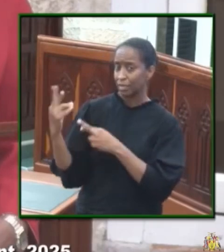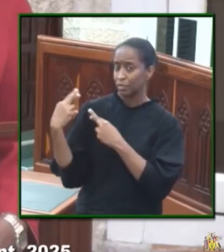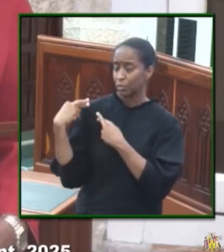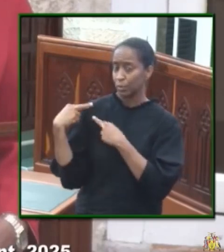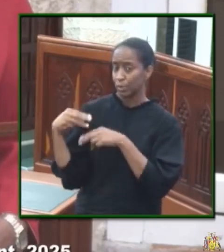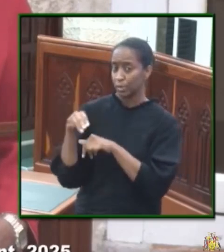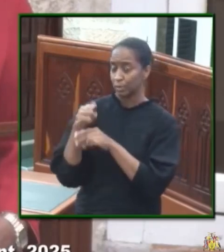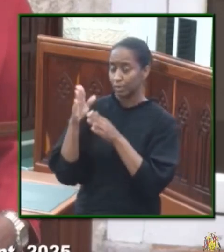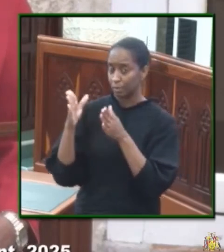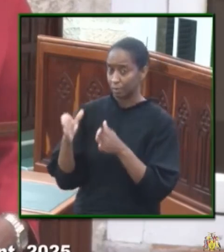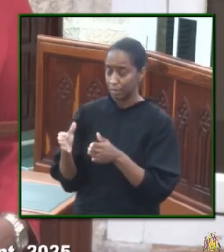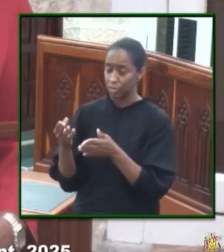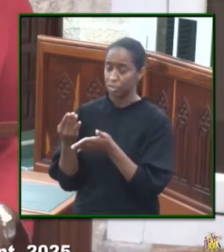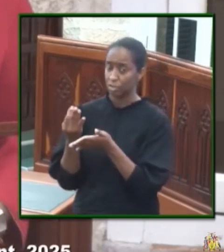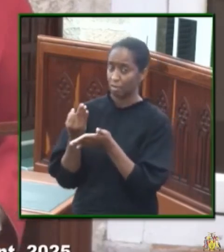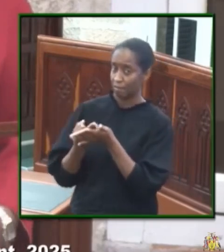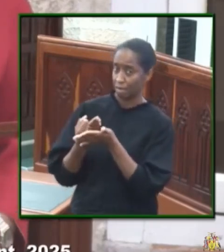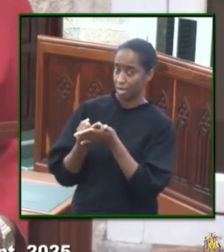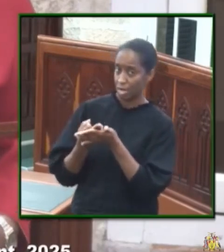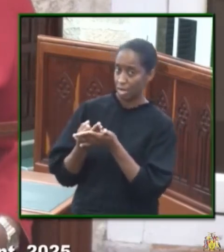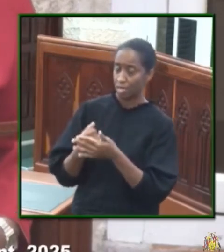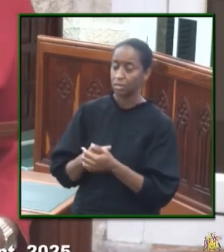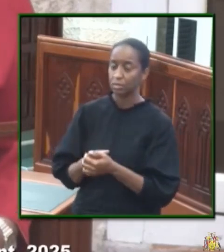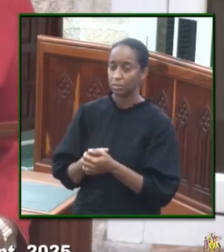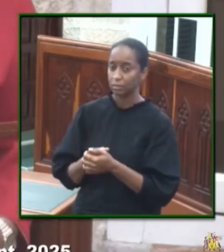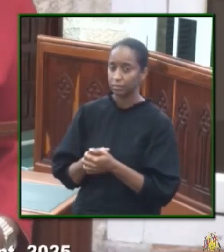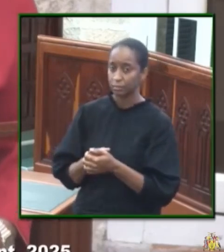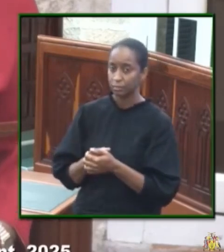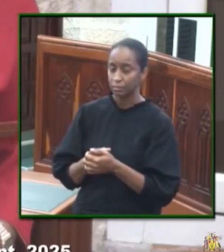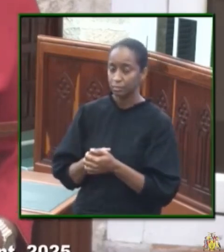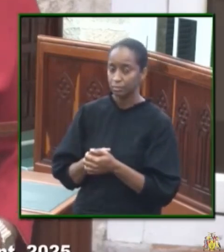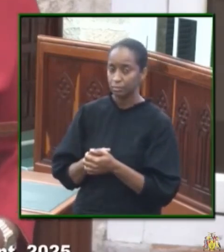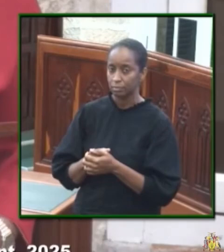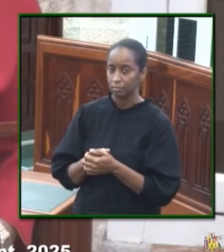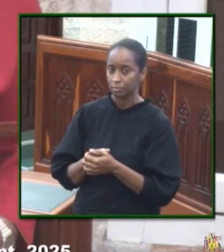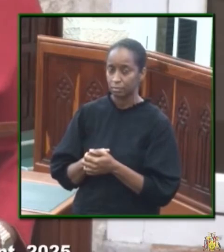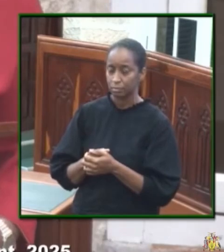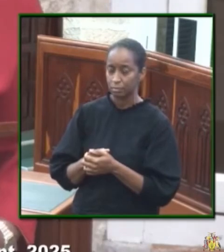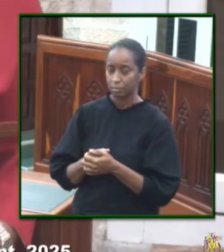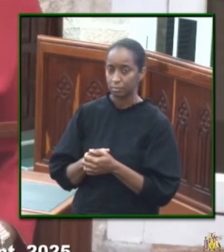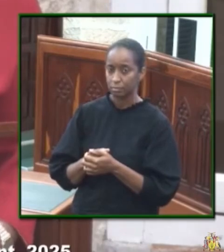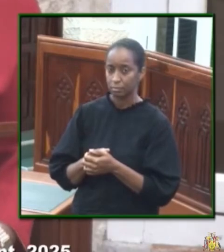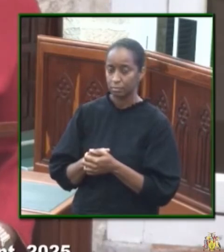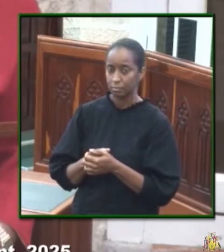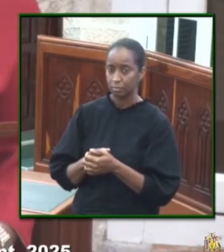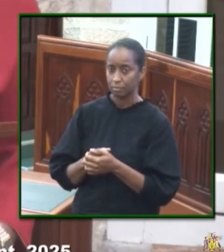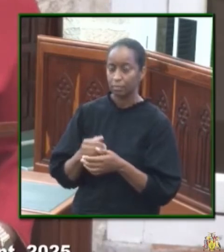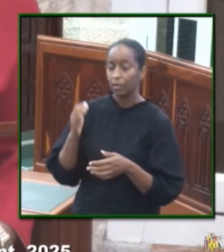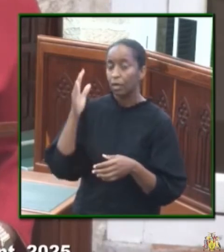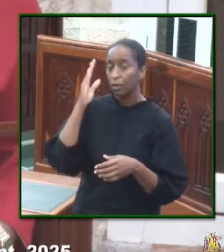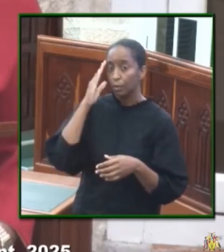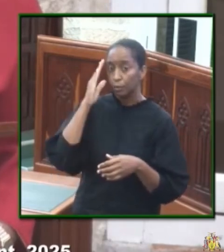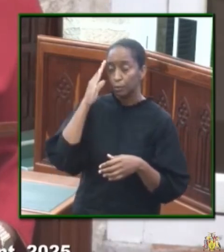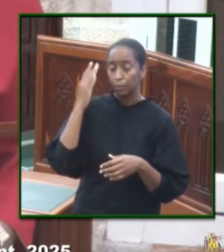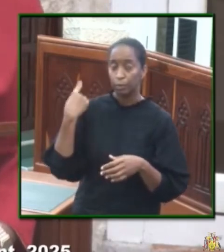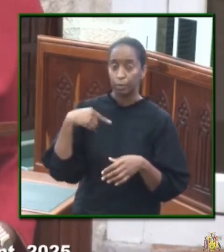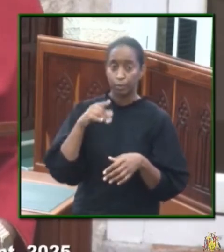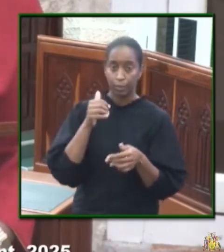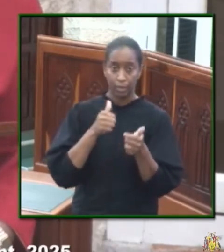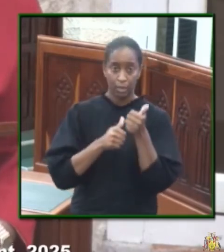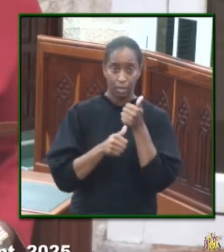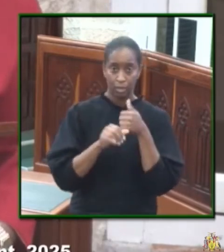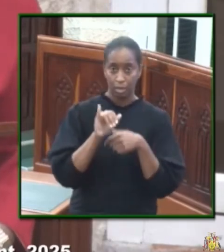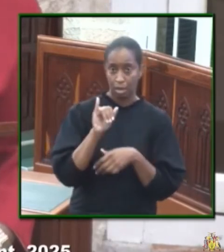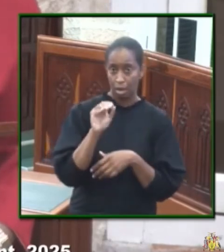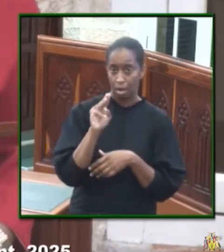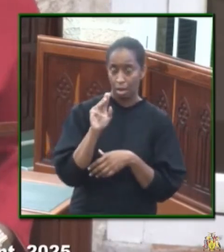in his way between now and being fully Minister of Finance is the fact that we come out of an IMF program in May